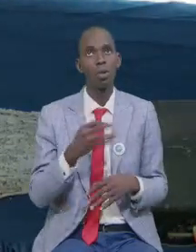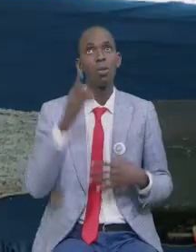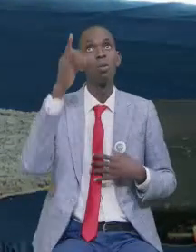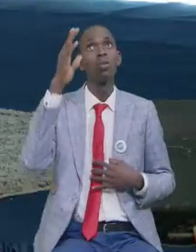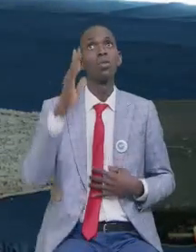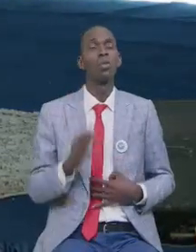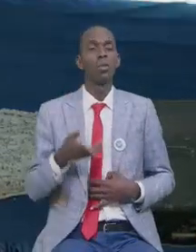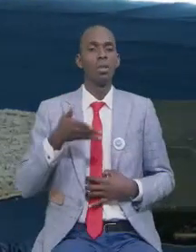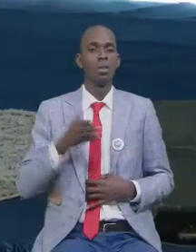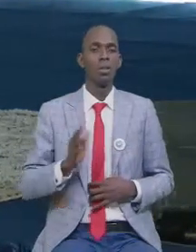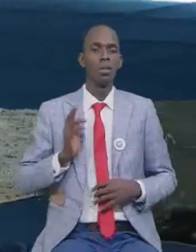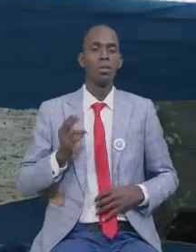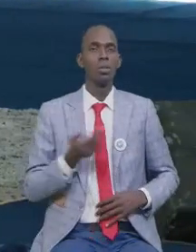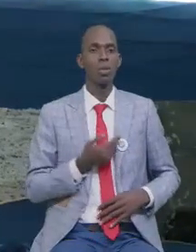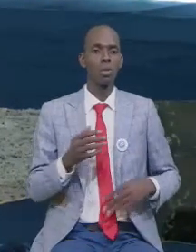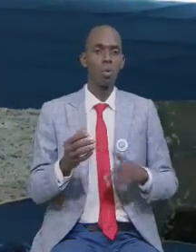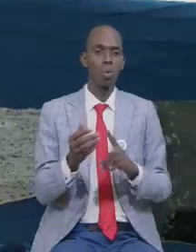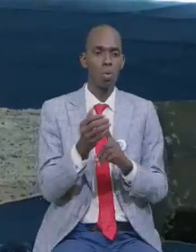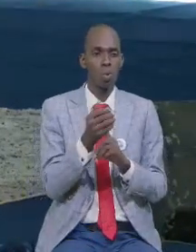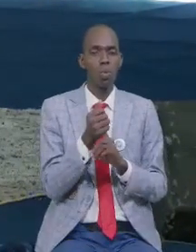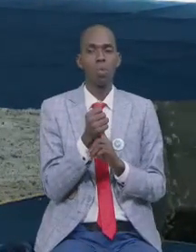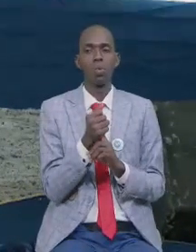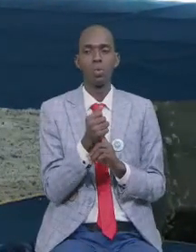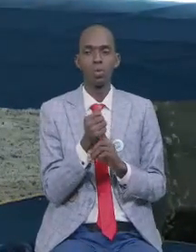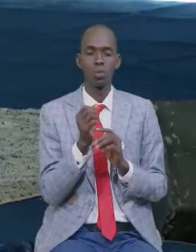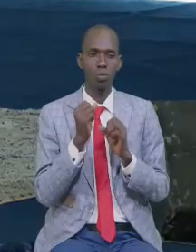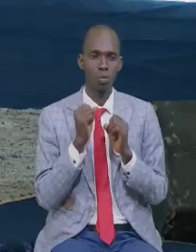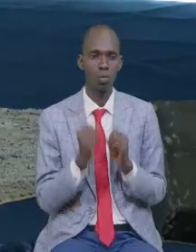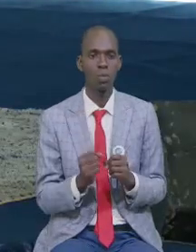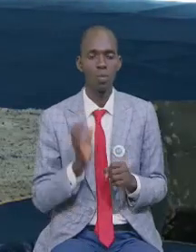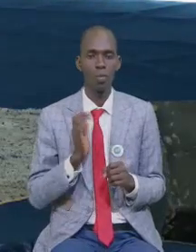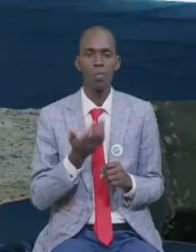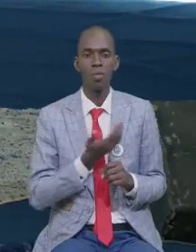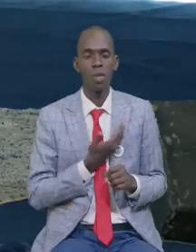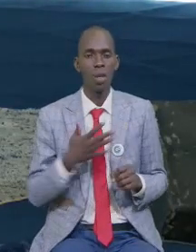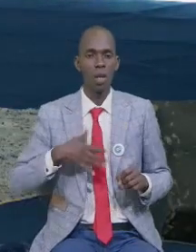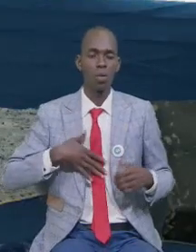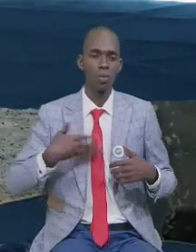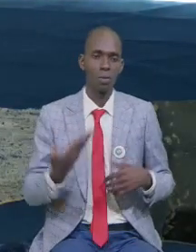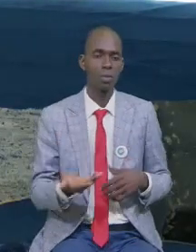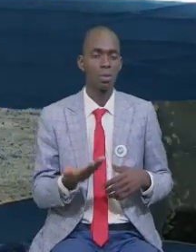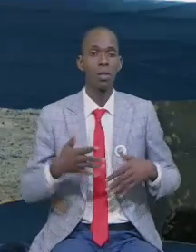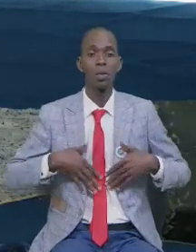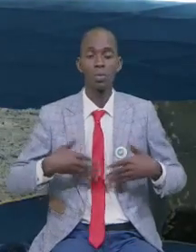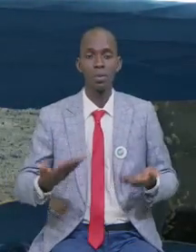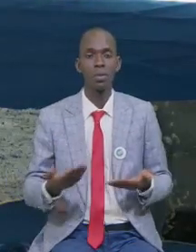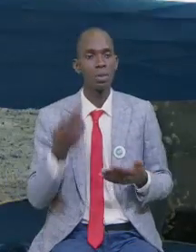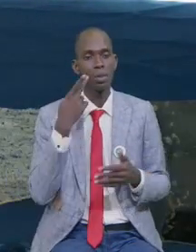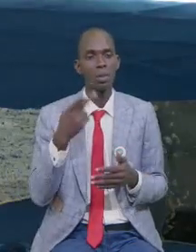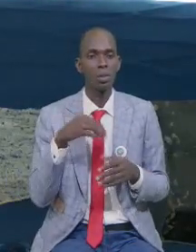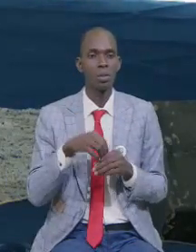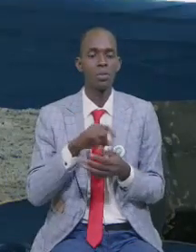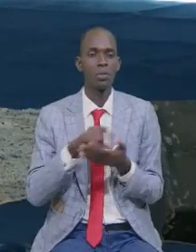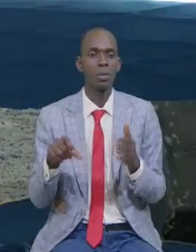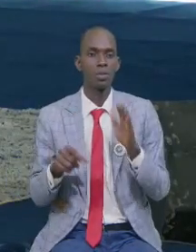us hold fast a profession. In verse 15, it says, for we have